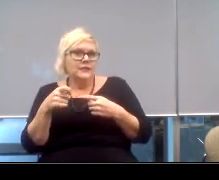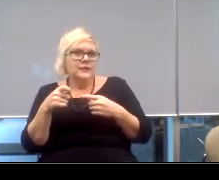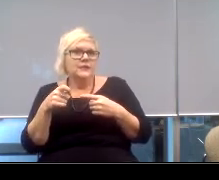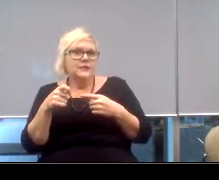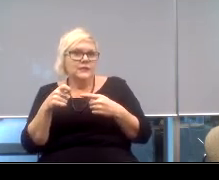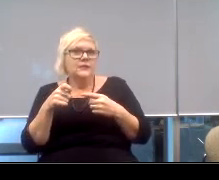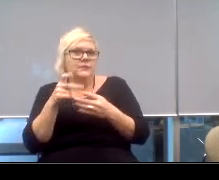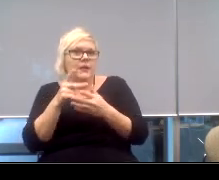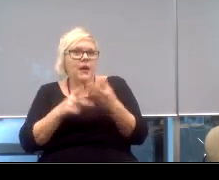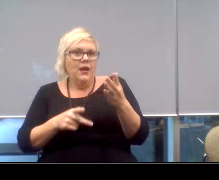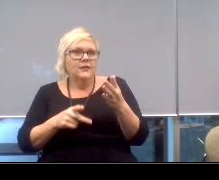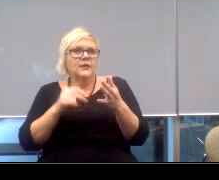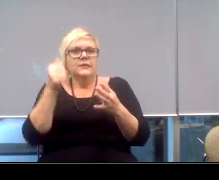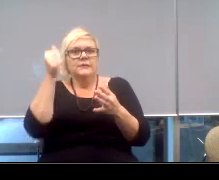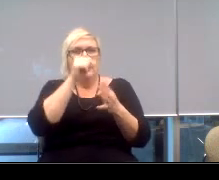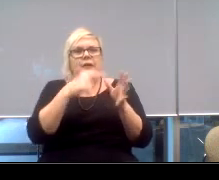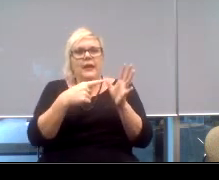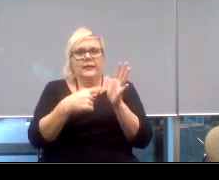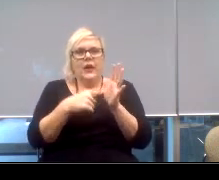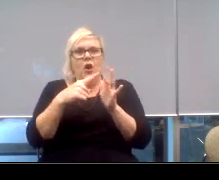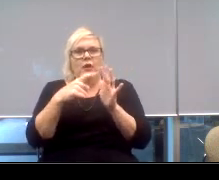AT, ICT and the NDIS.